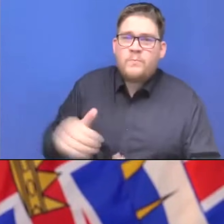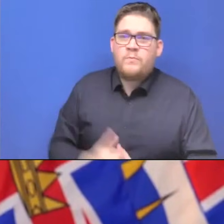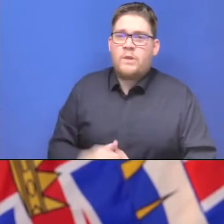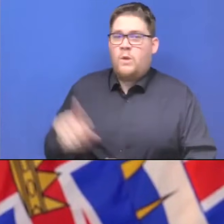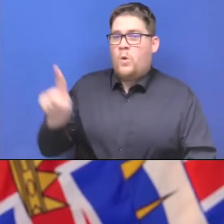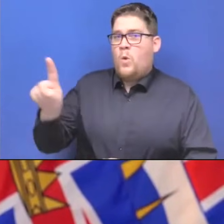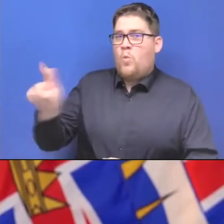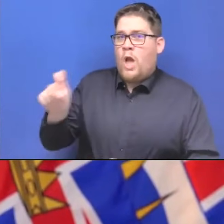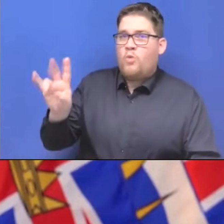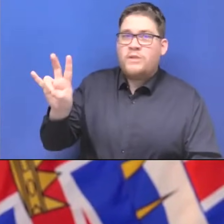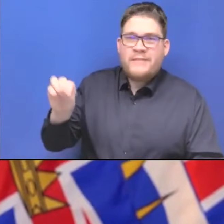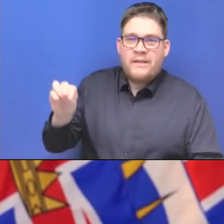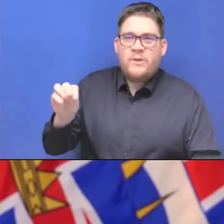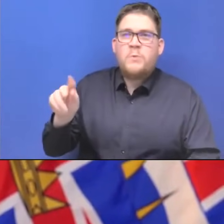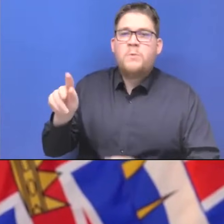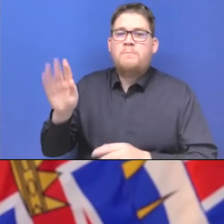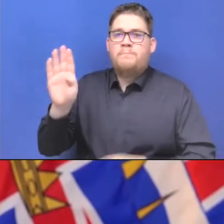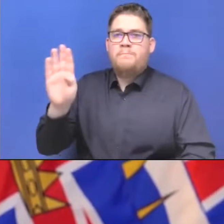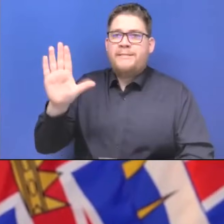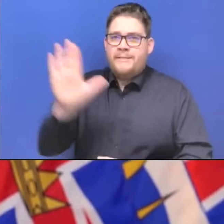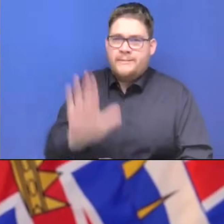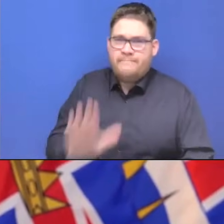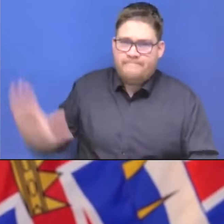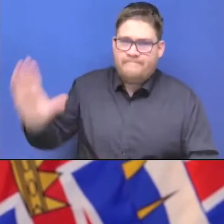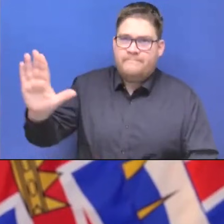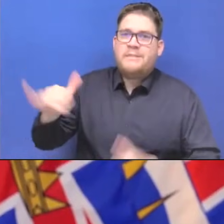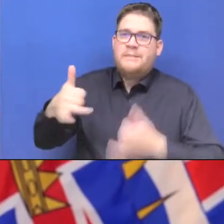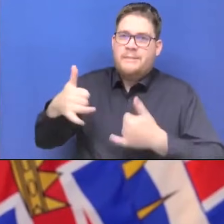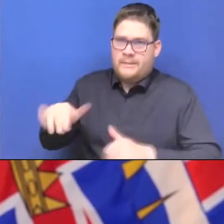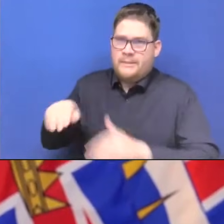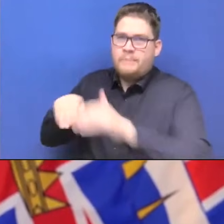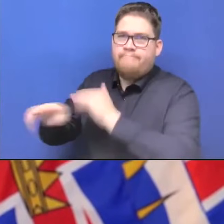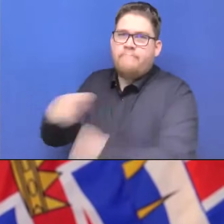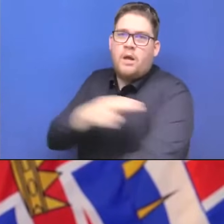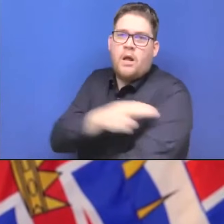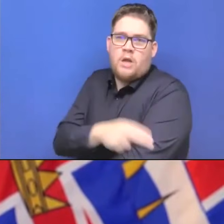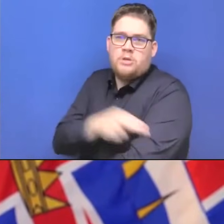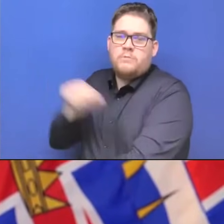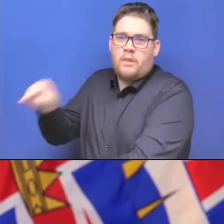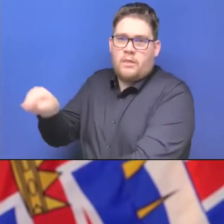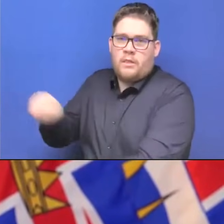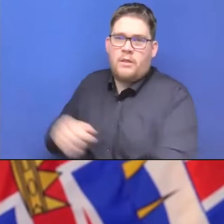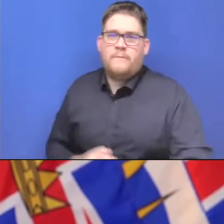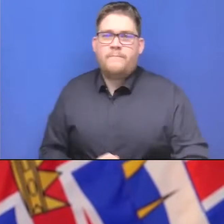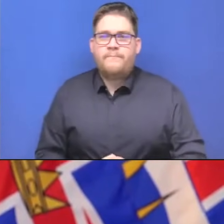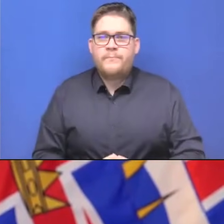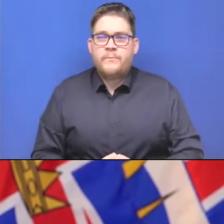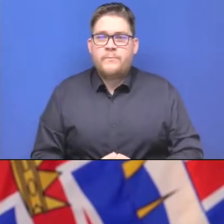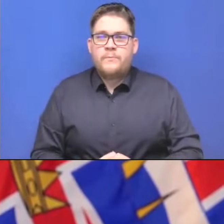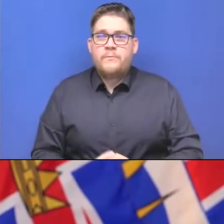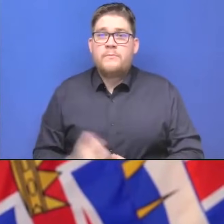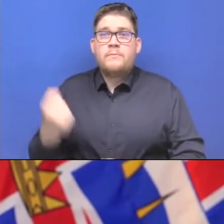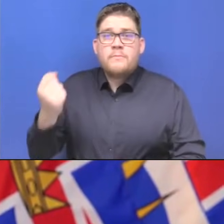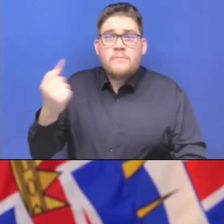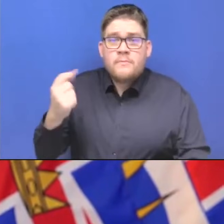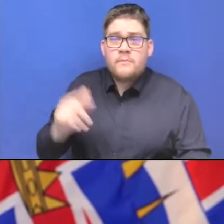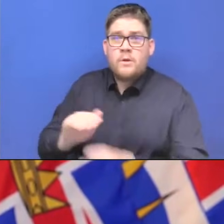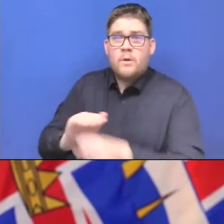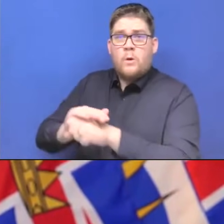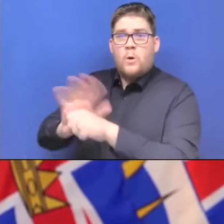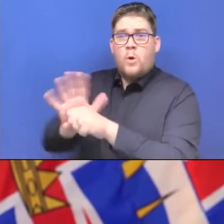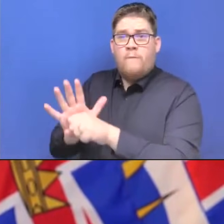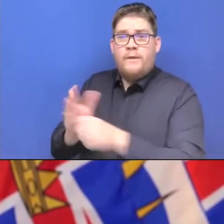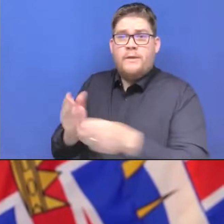the province who are still in hospital after their acute infection and recovering from COVID. In